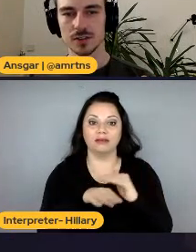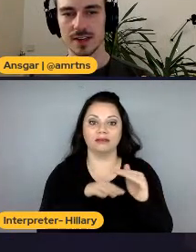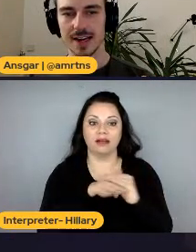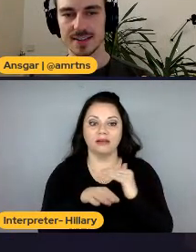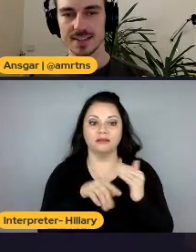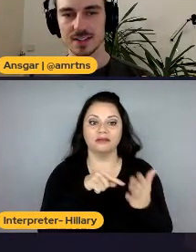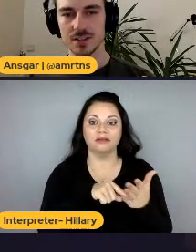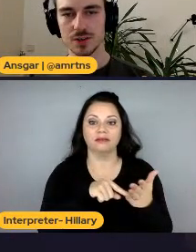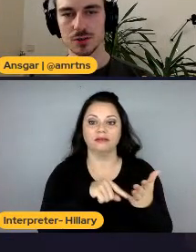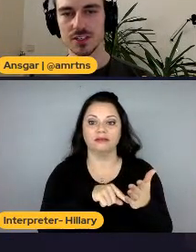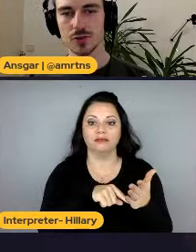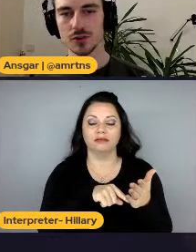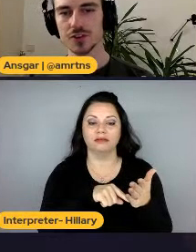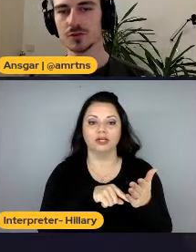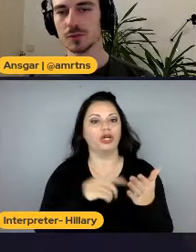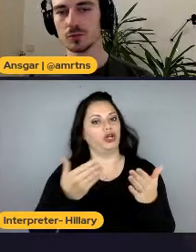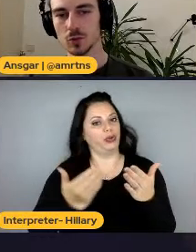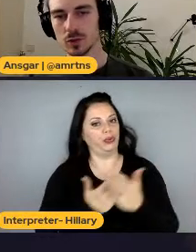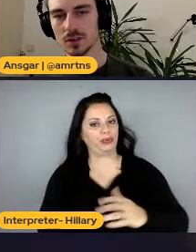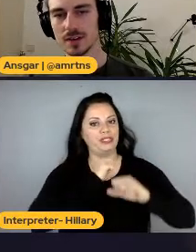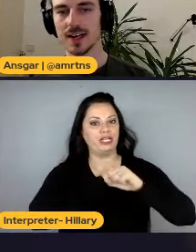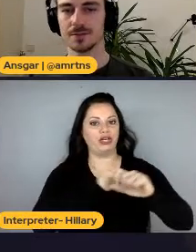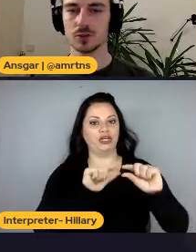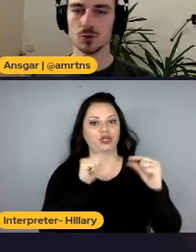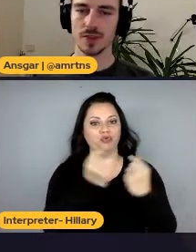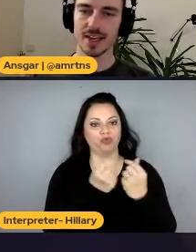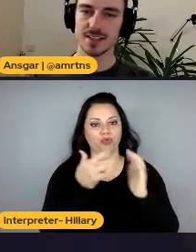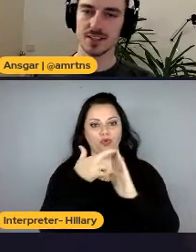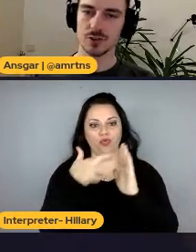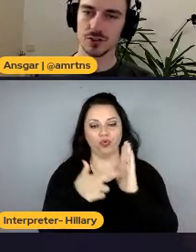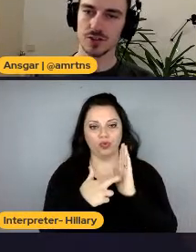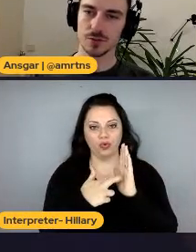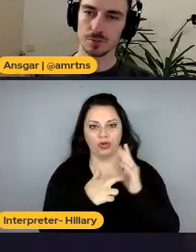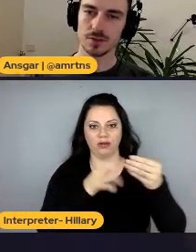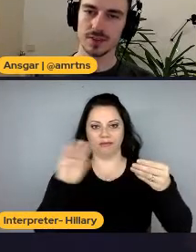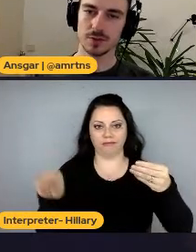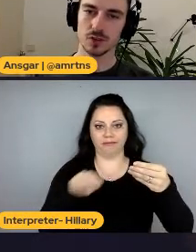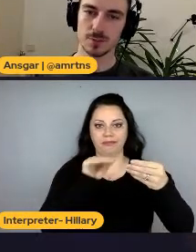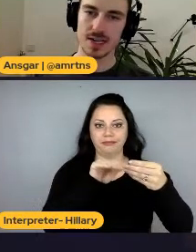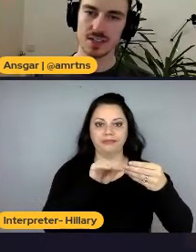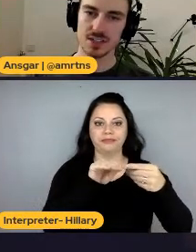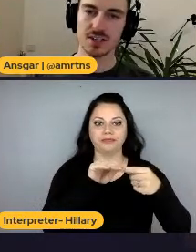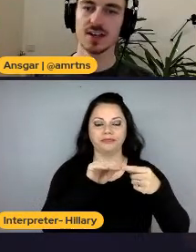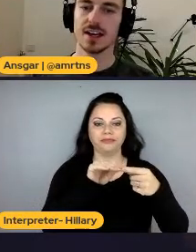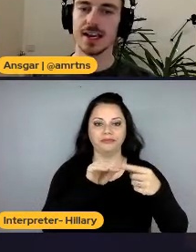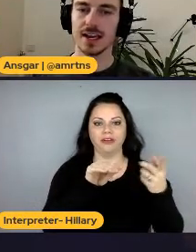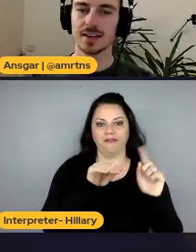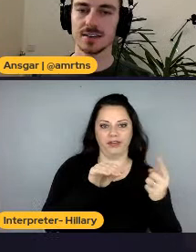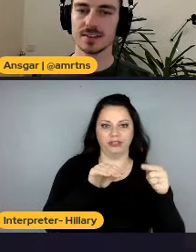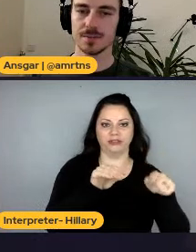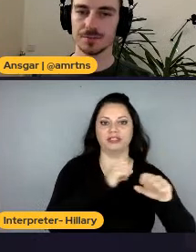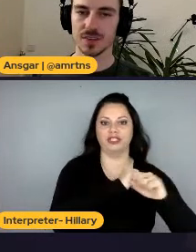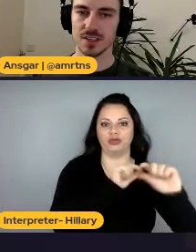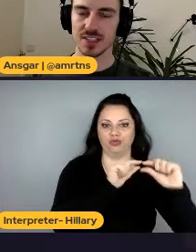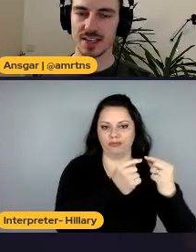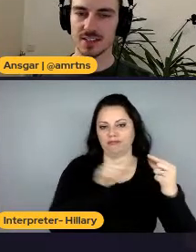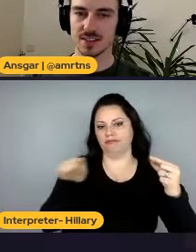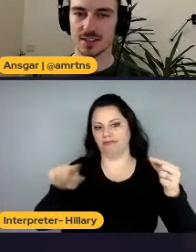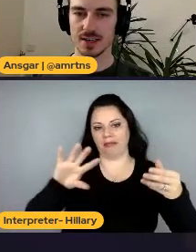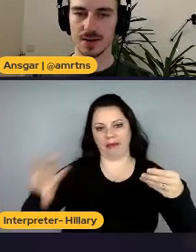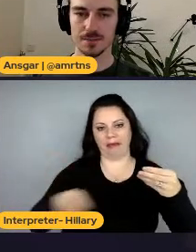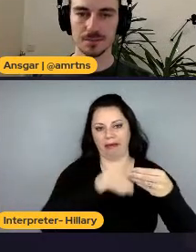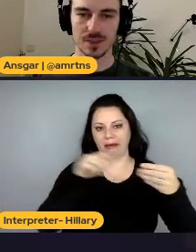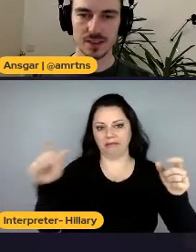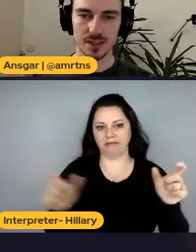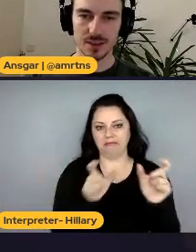it adds a new security group rule to that security group that was parsed, and it